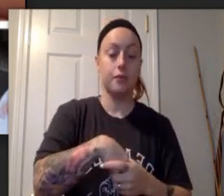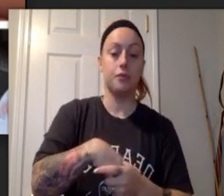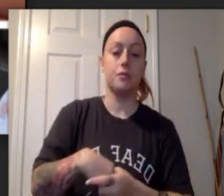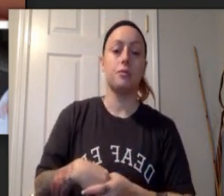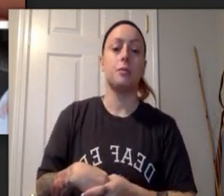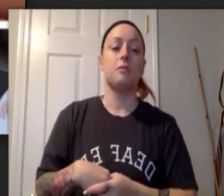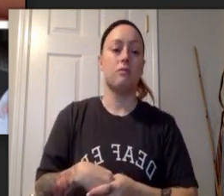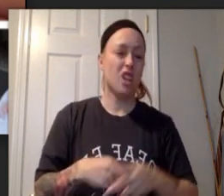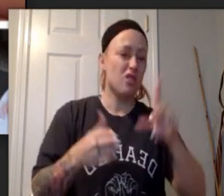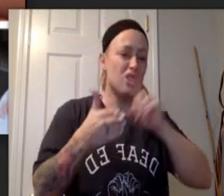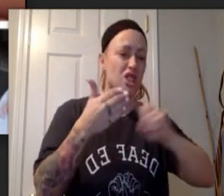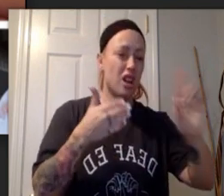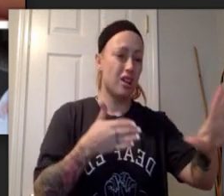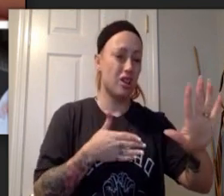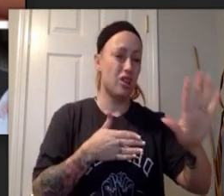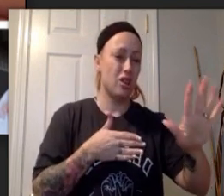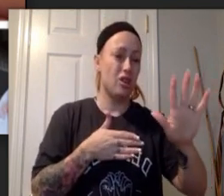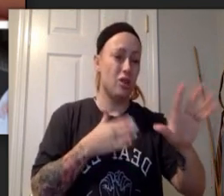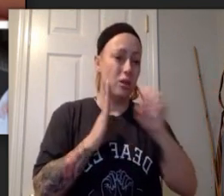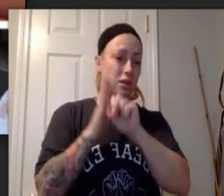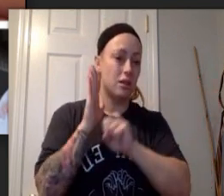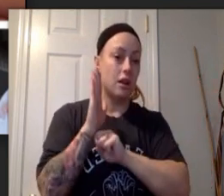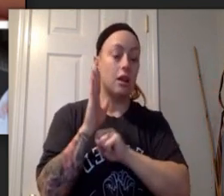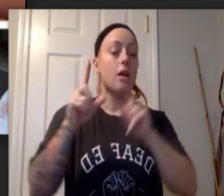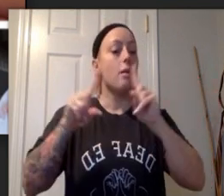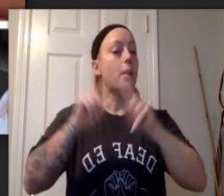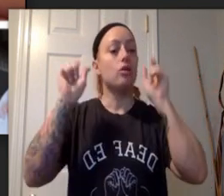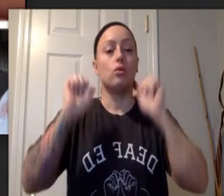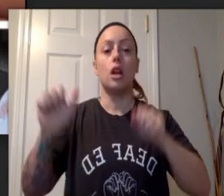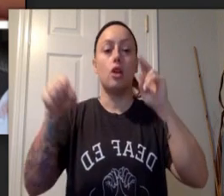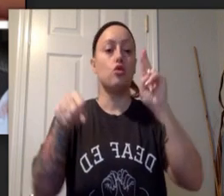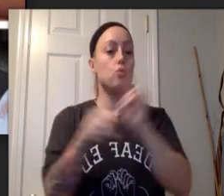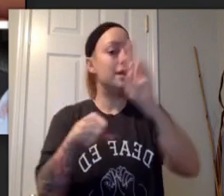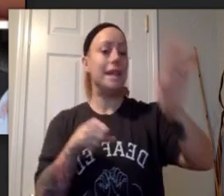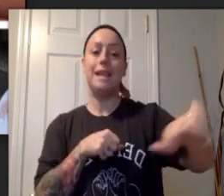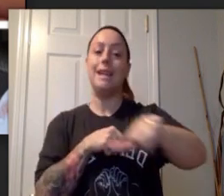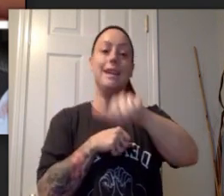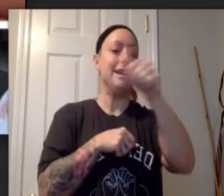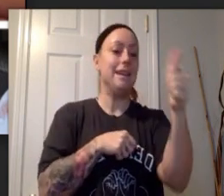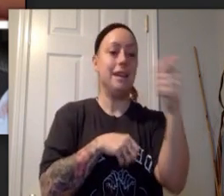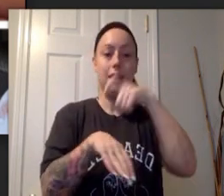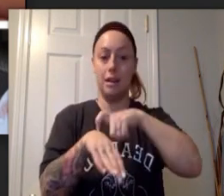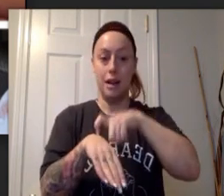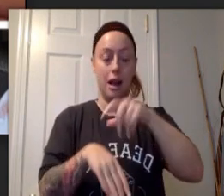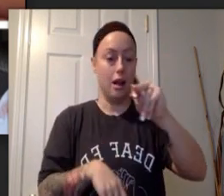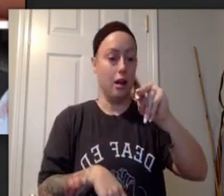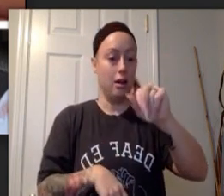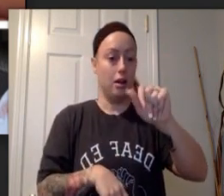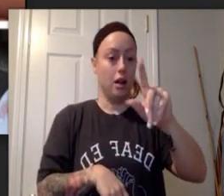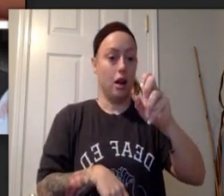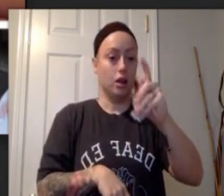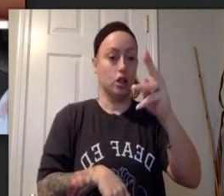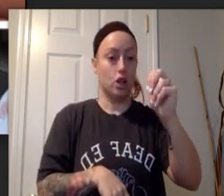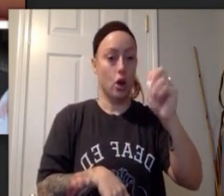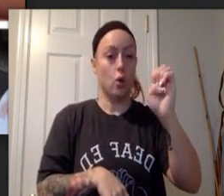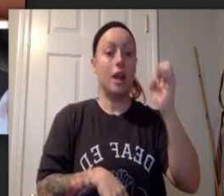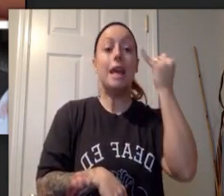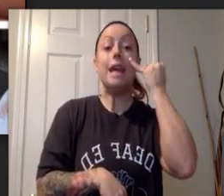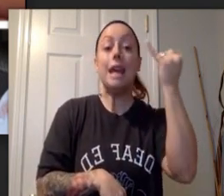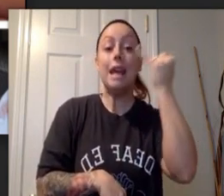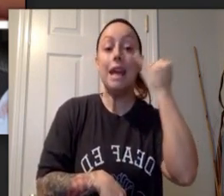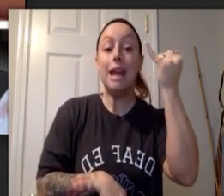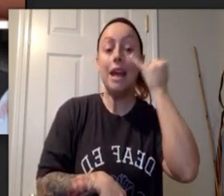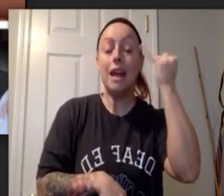listings to use naloxone in any of its forms, even if it's expired, when acting in good faith. So even if it's not